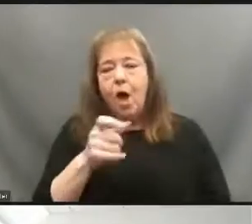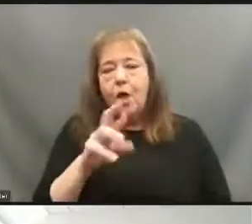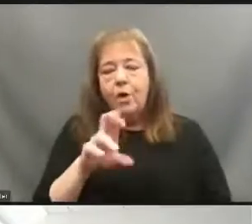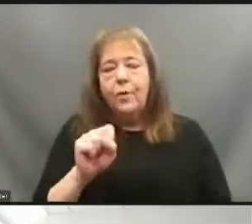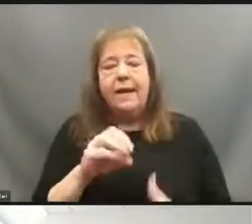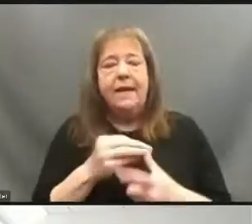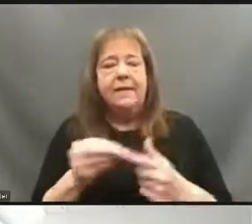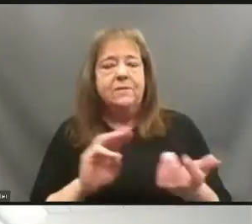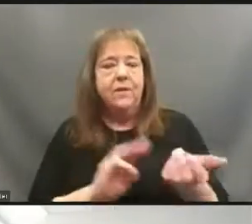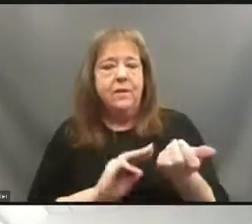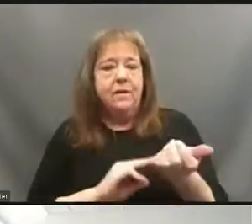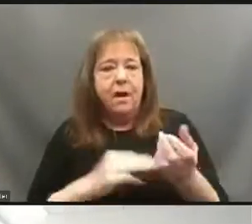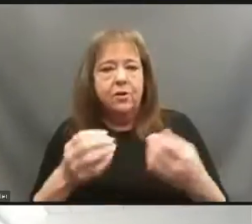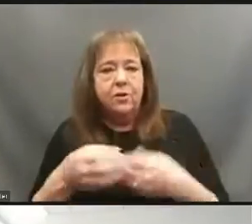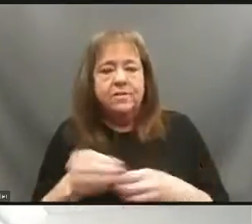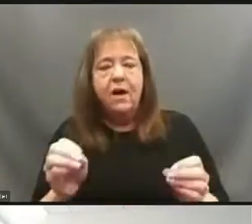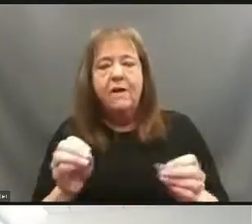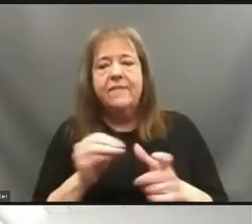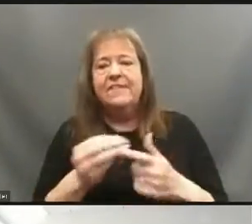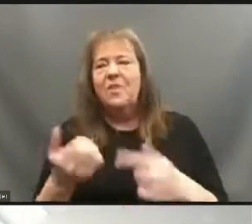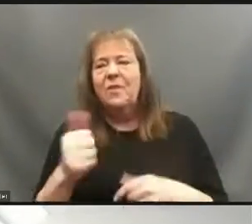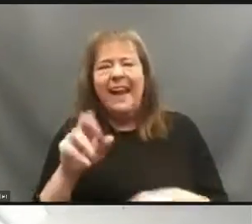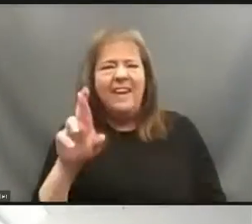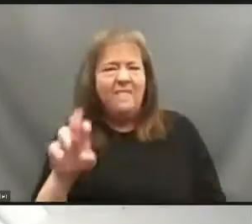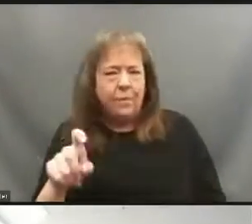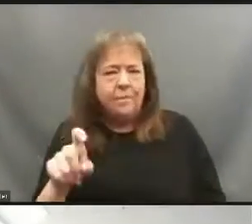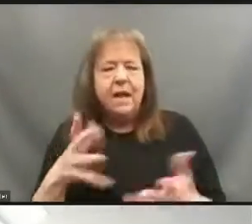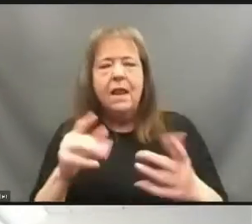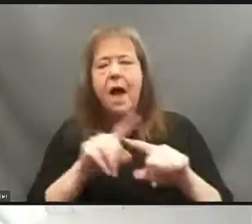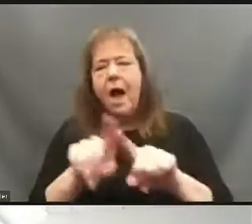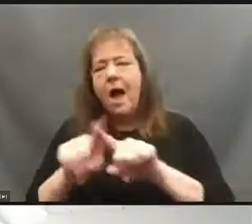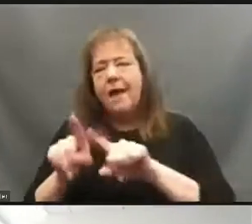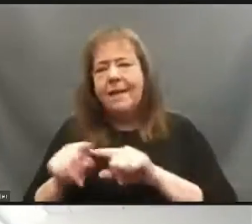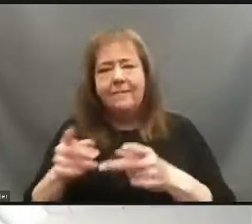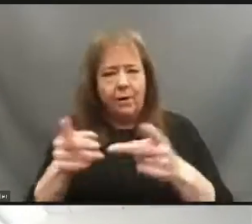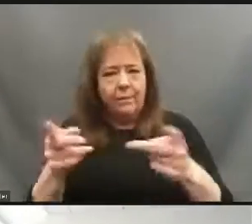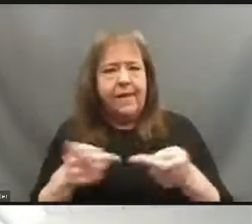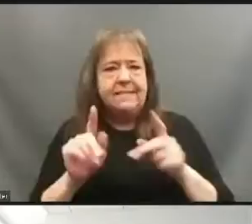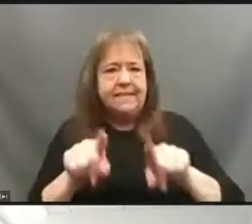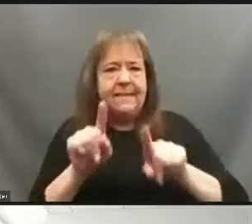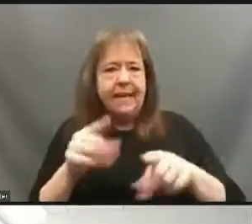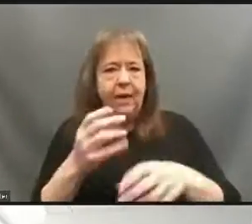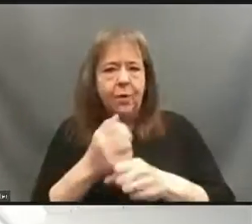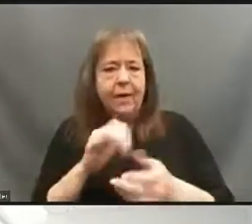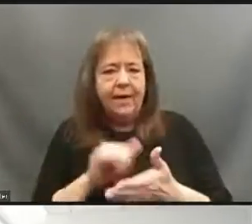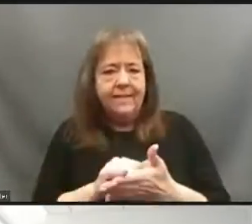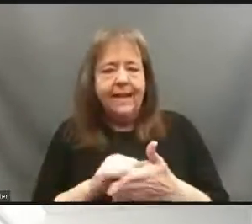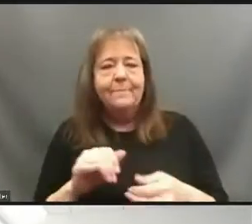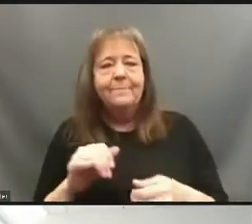or, any pharmacy. So lots and lots of places have vaccines. So we'll be